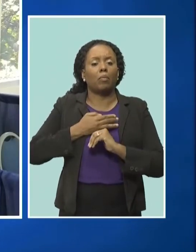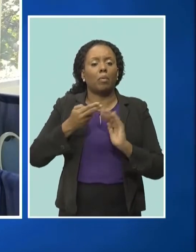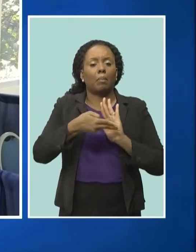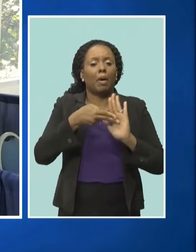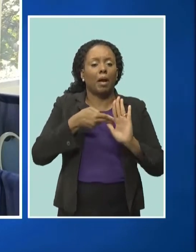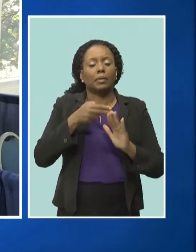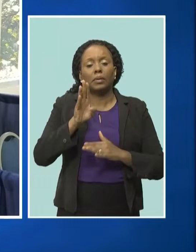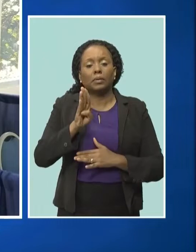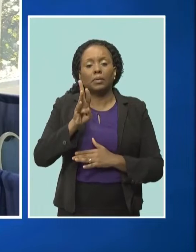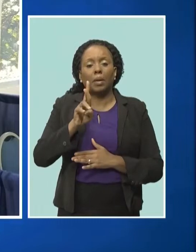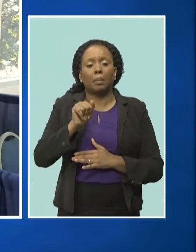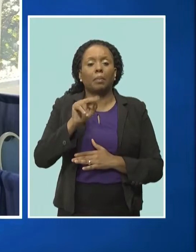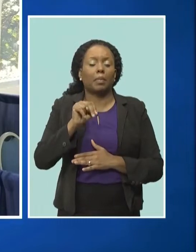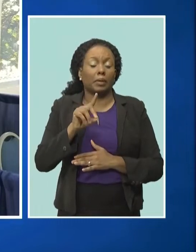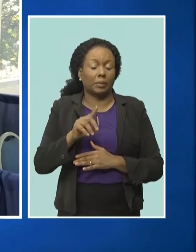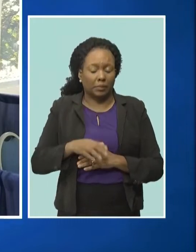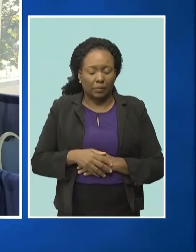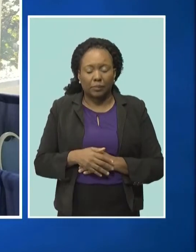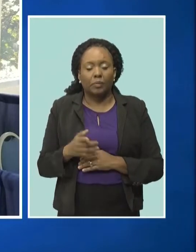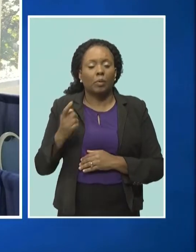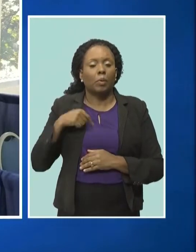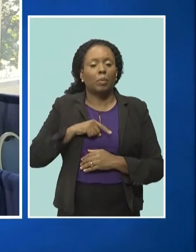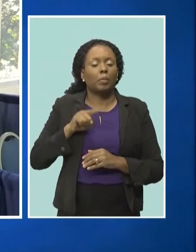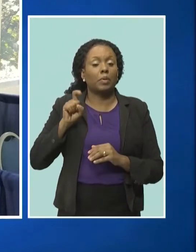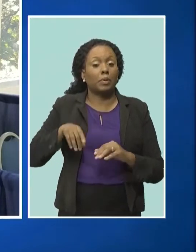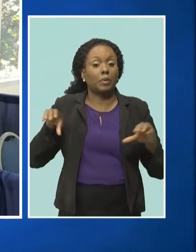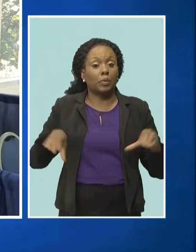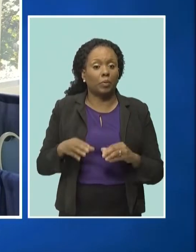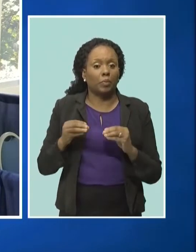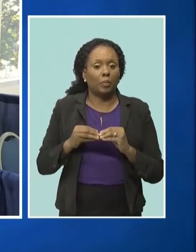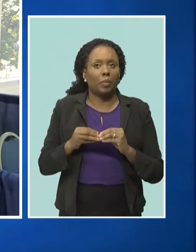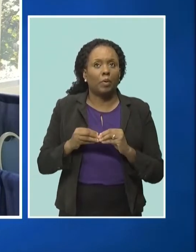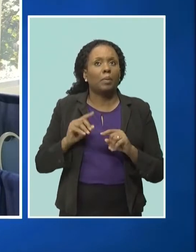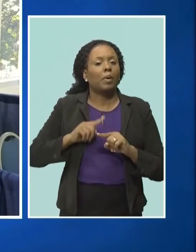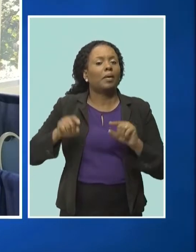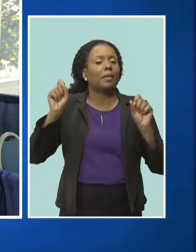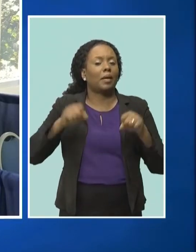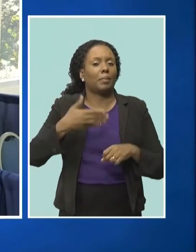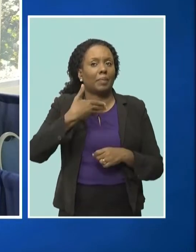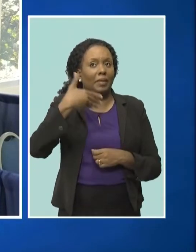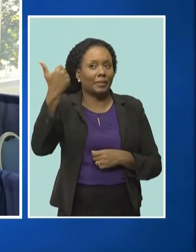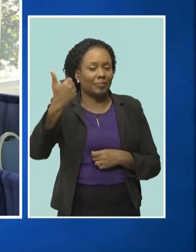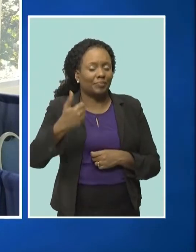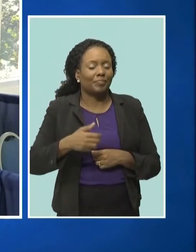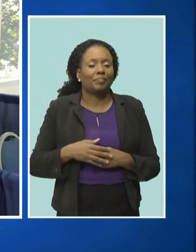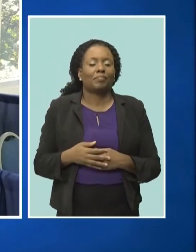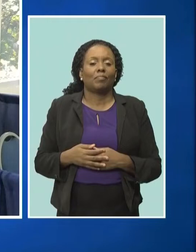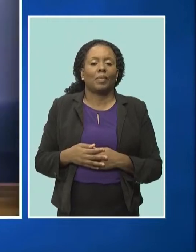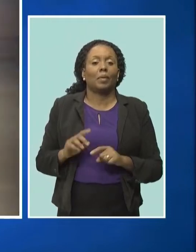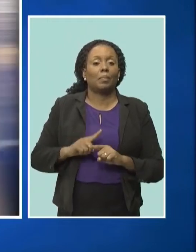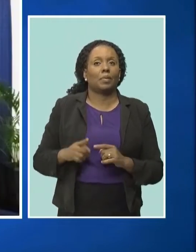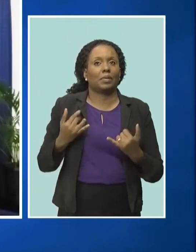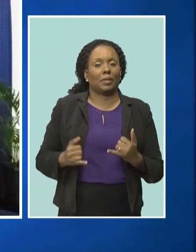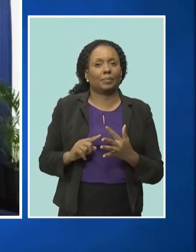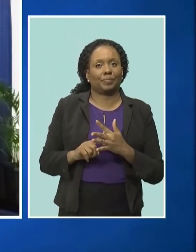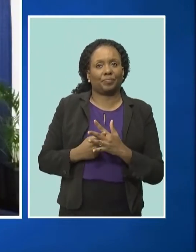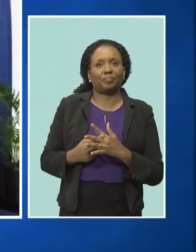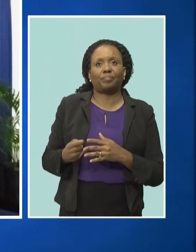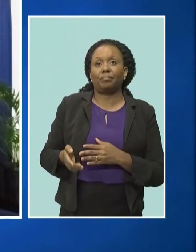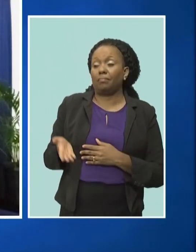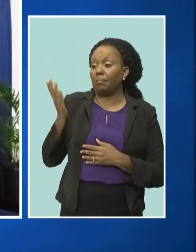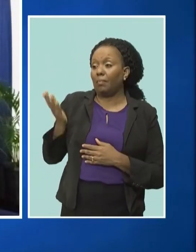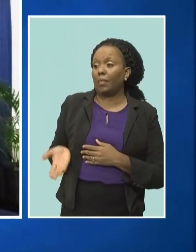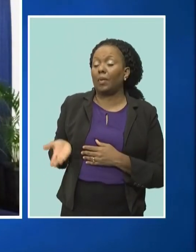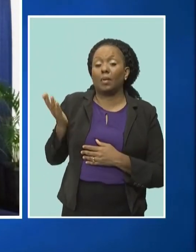more. I think this is good, but I think it could be way better, and I think it's a start. And Alicia Springer